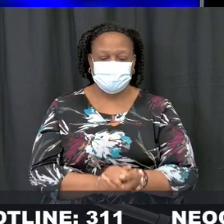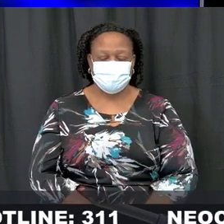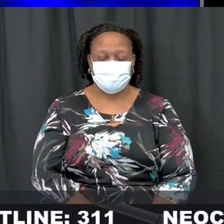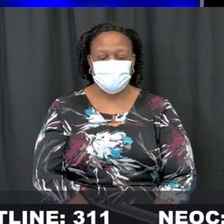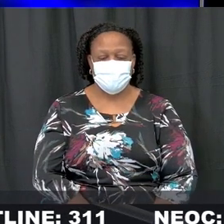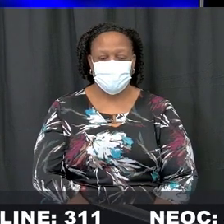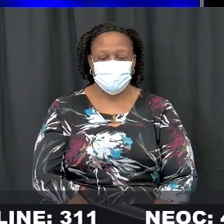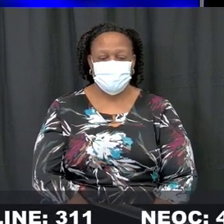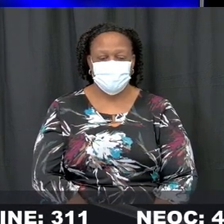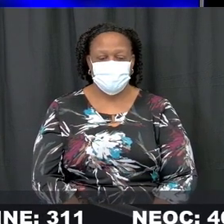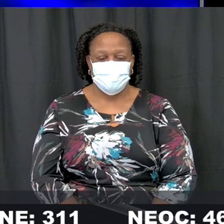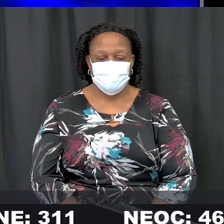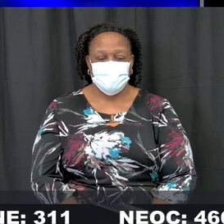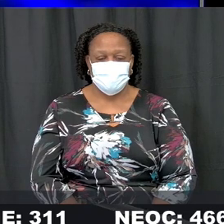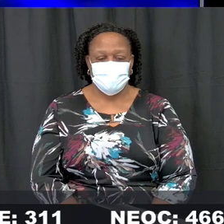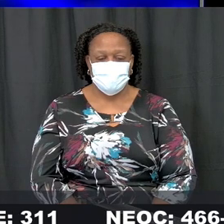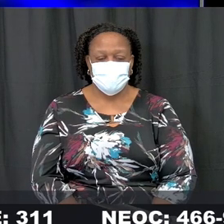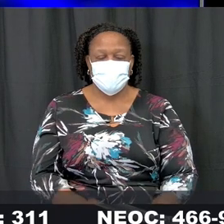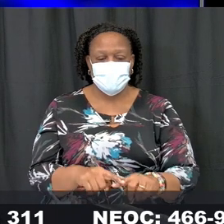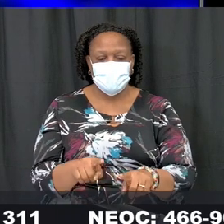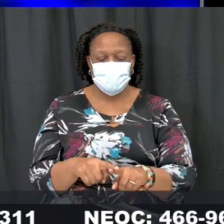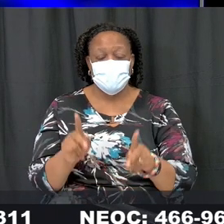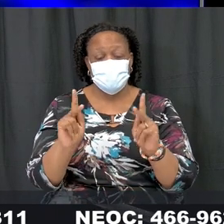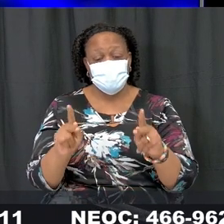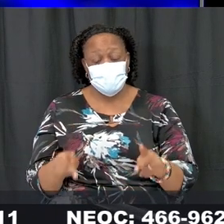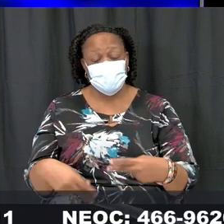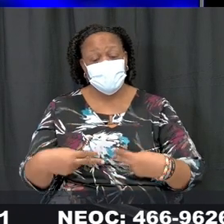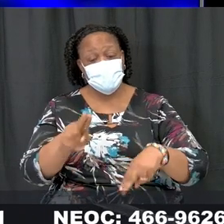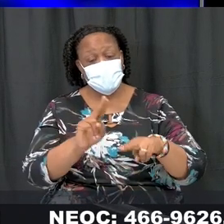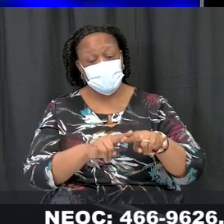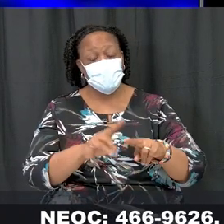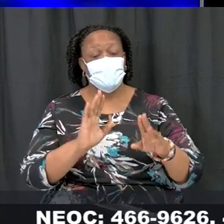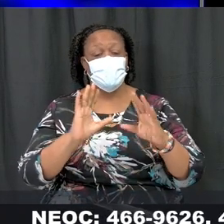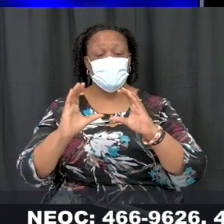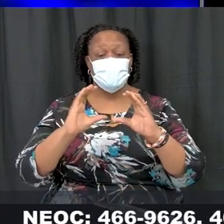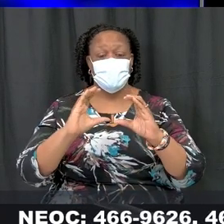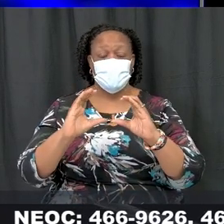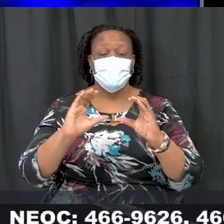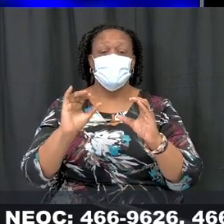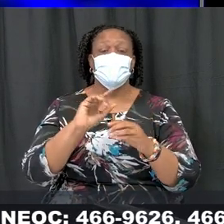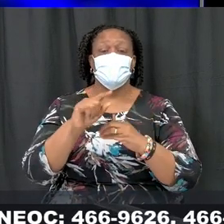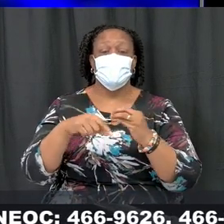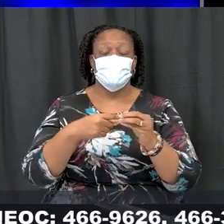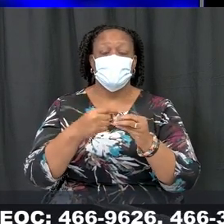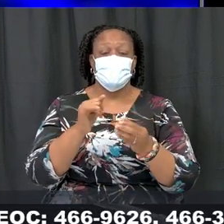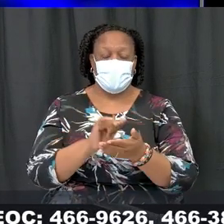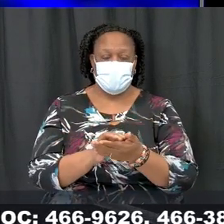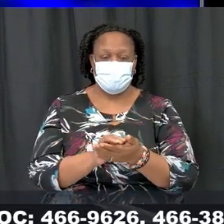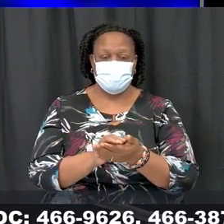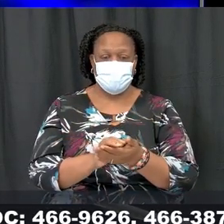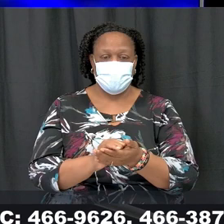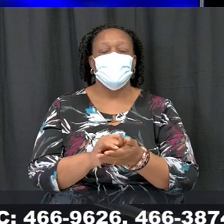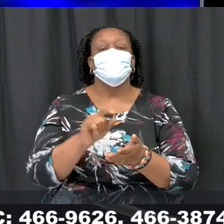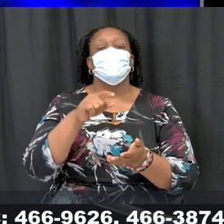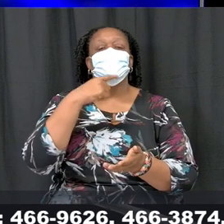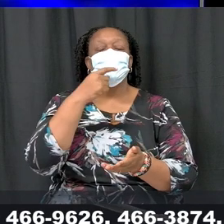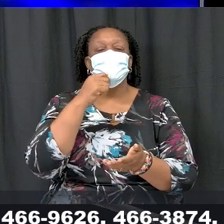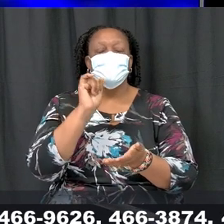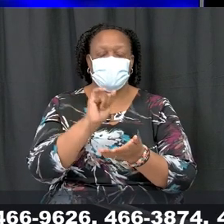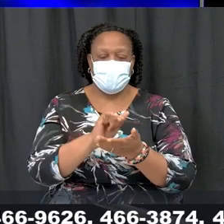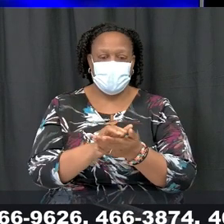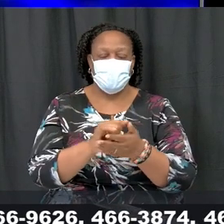Attorney General's Chambers, as well as the Ministry of Health, is that a letter would be prepared